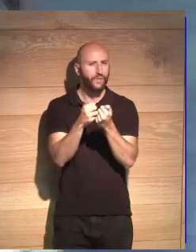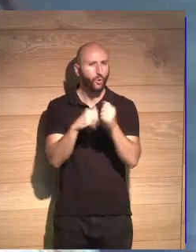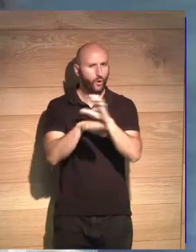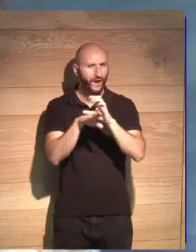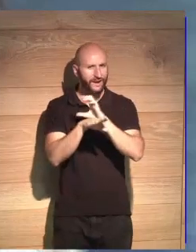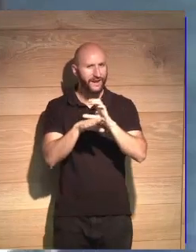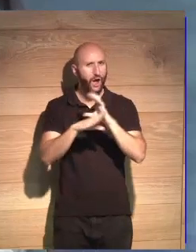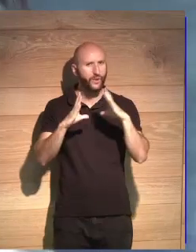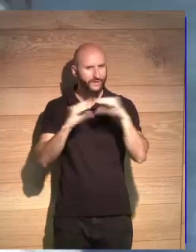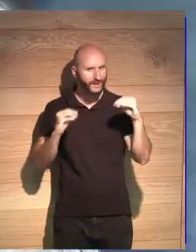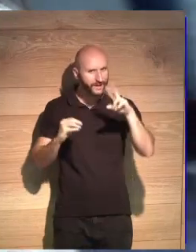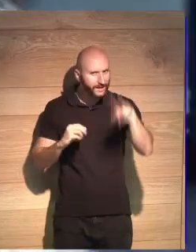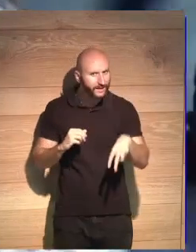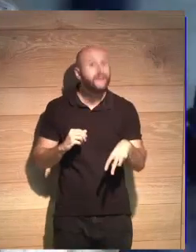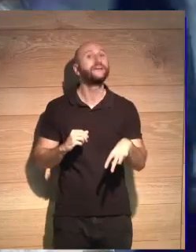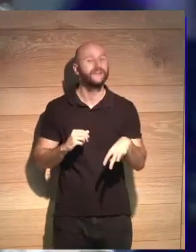video games